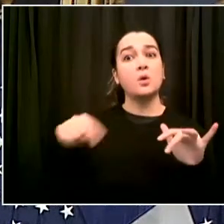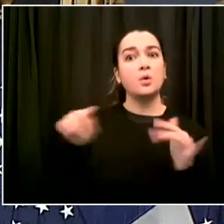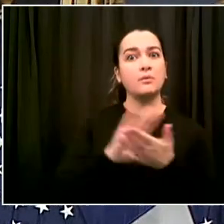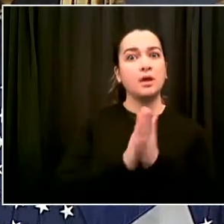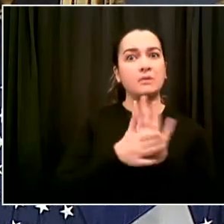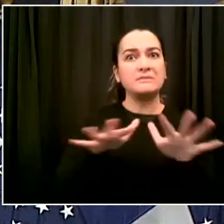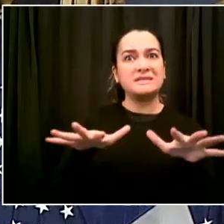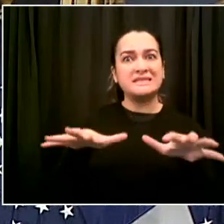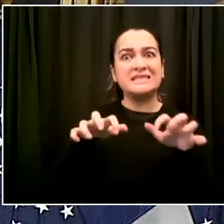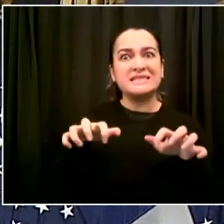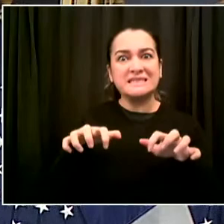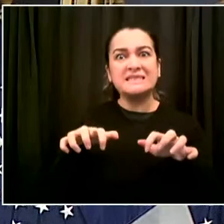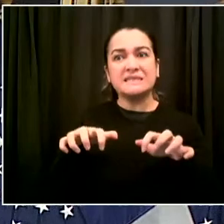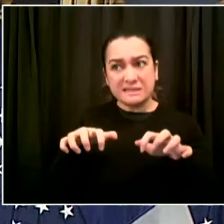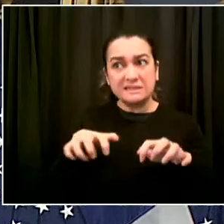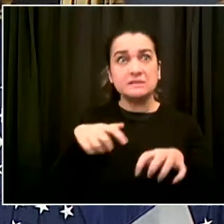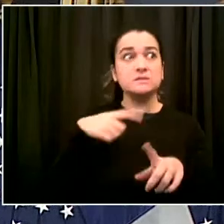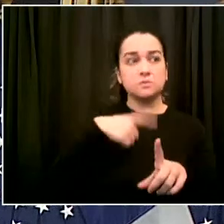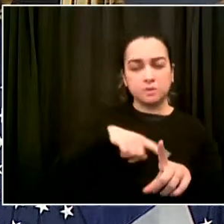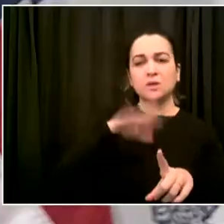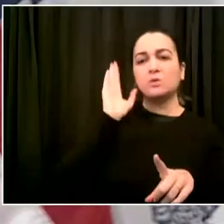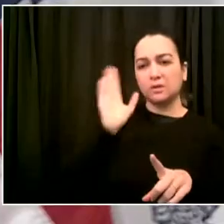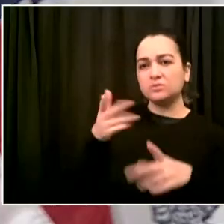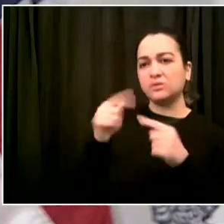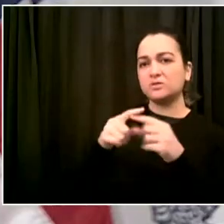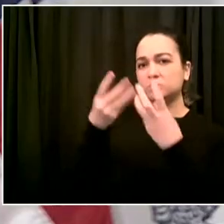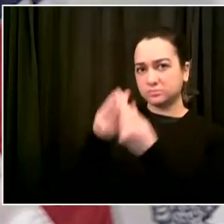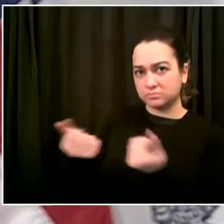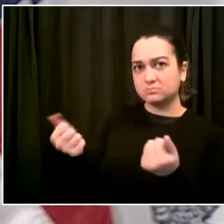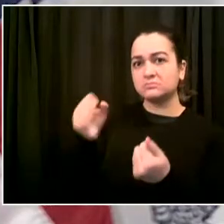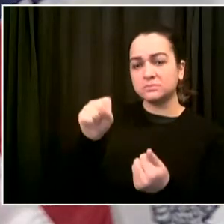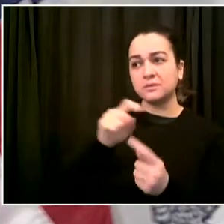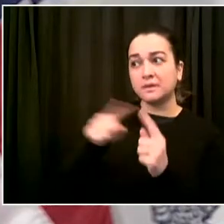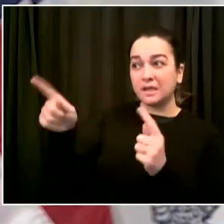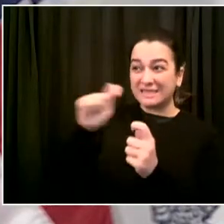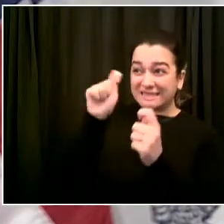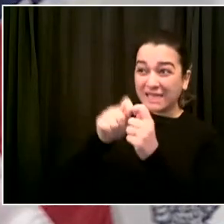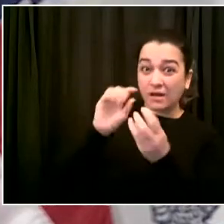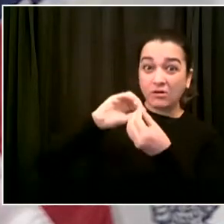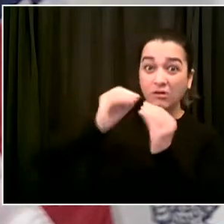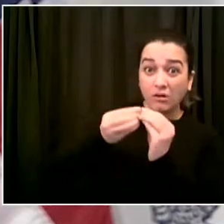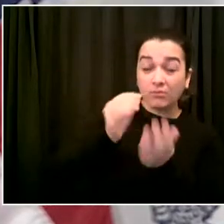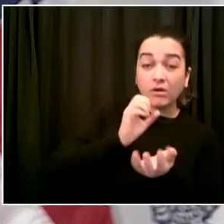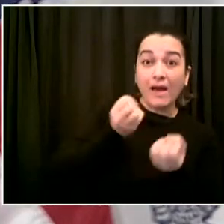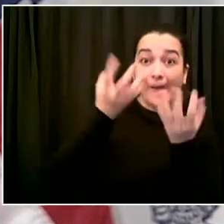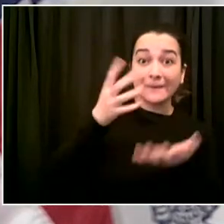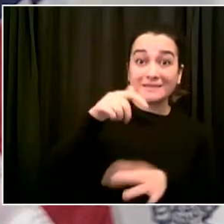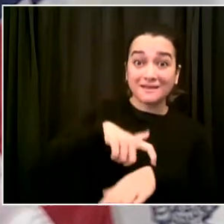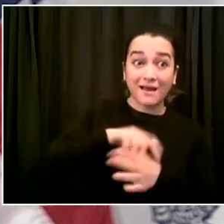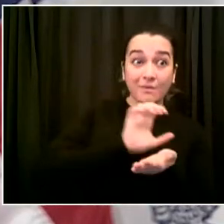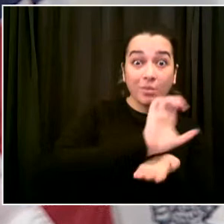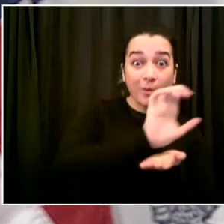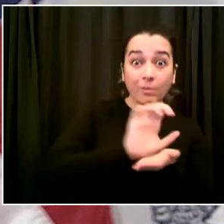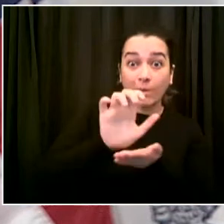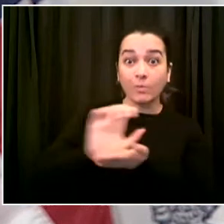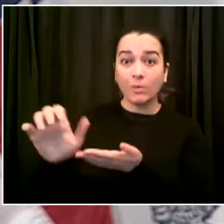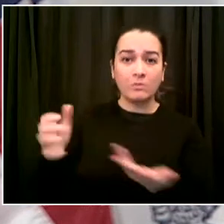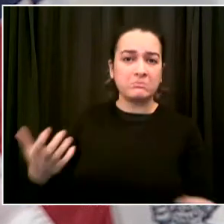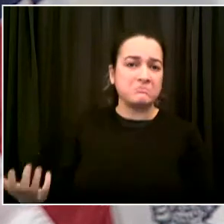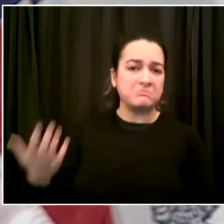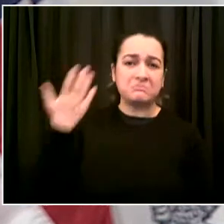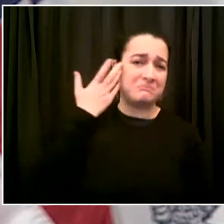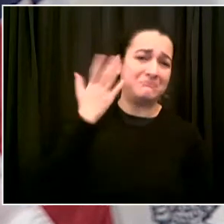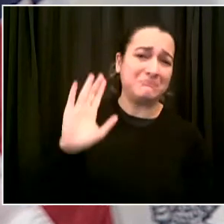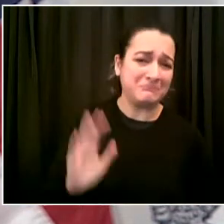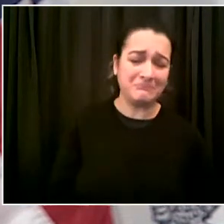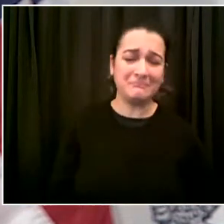ahead. We have time for two more for today. The next is Kristen from the Staten Island Advance. Good morning, Mr. Mayor. How are you? Good, Kristen.